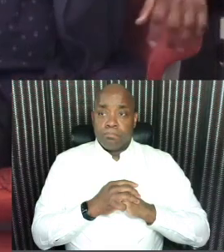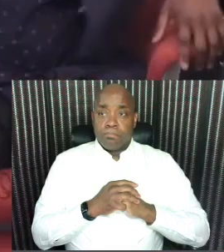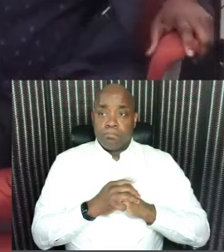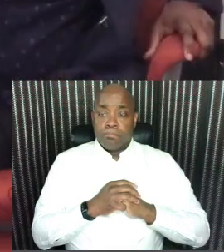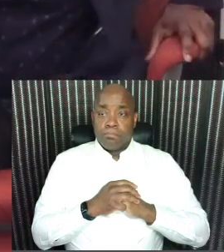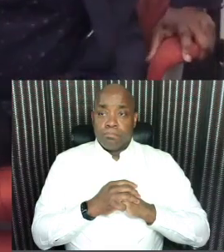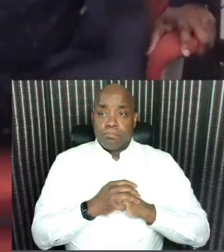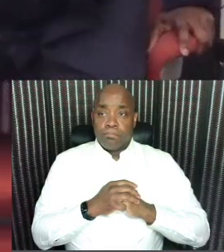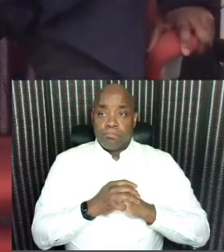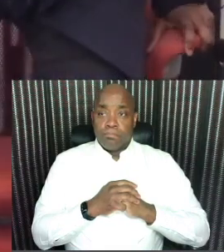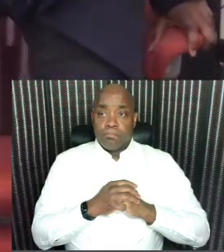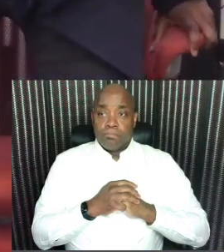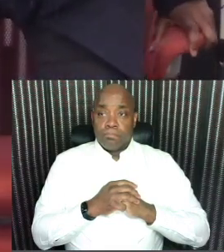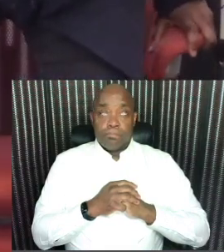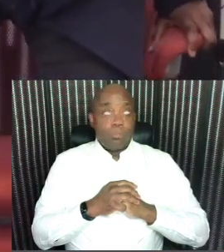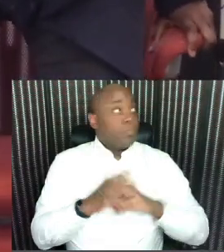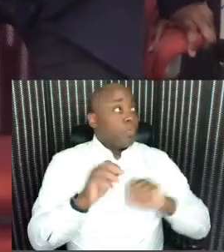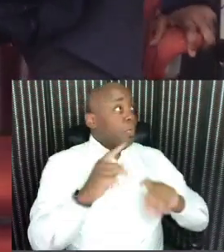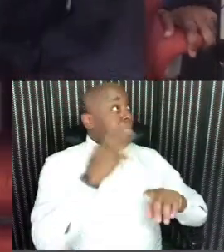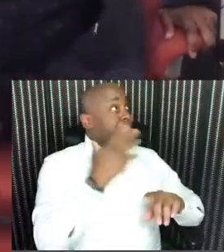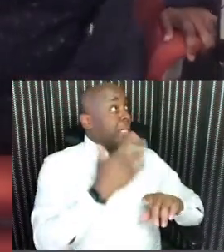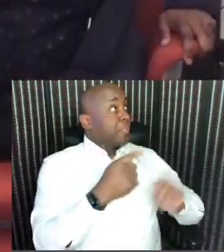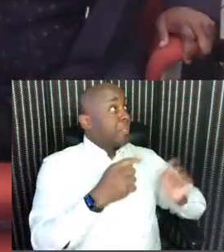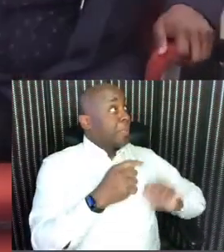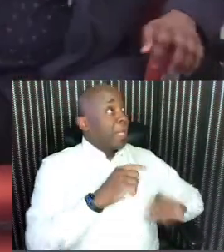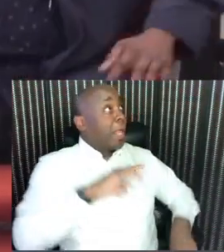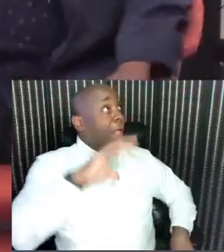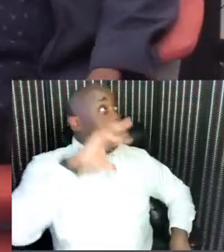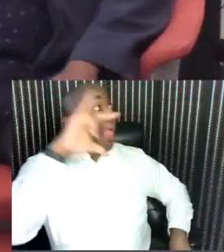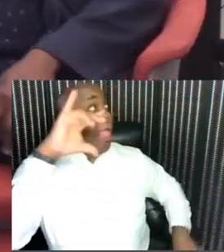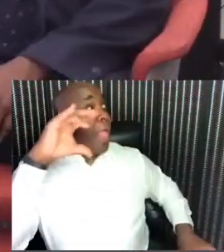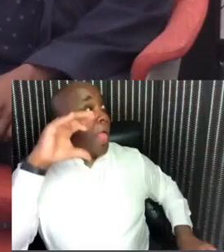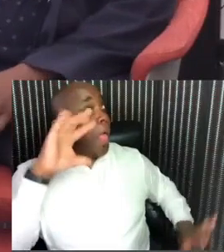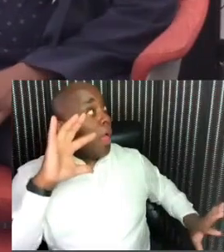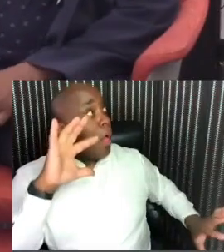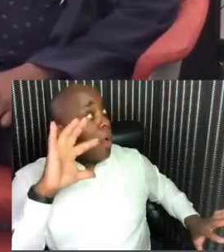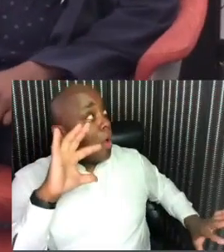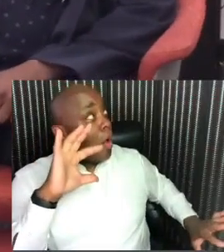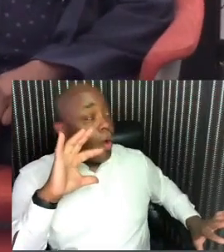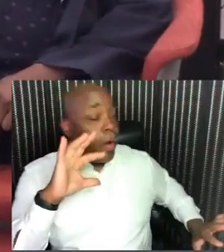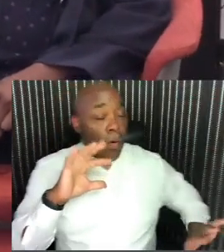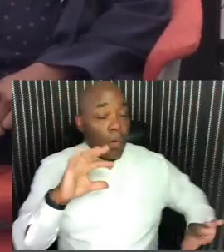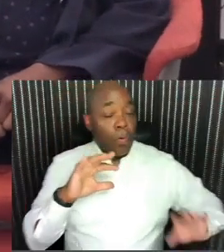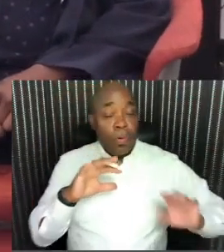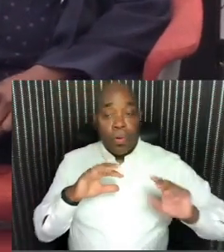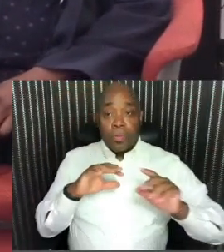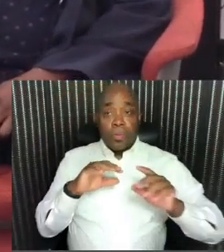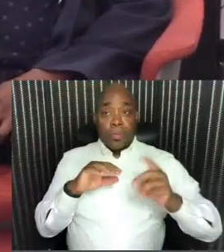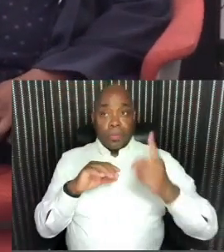Okay, well, thanks for coming. We've got a question. Oh, okay. Claire has a question.